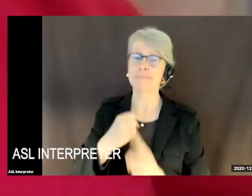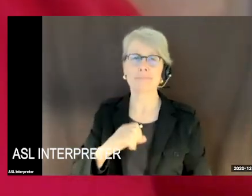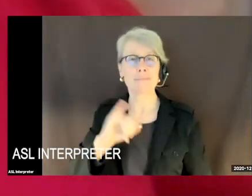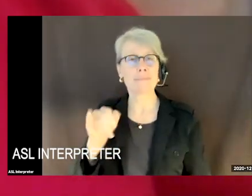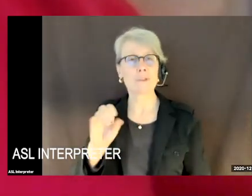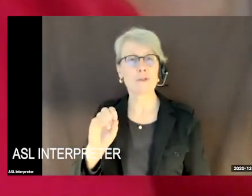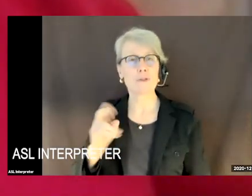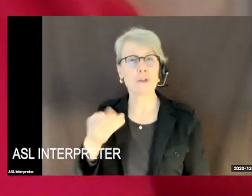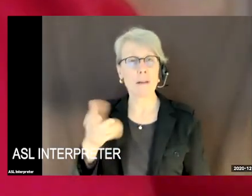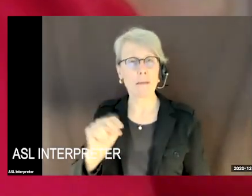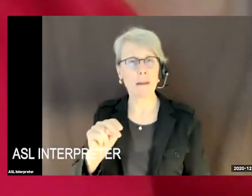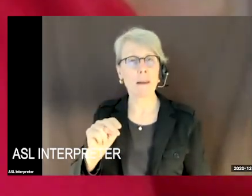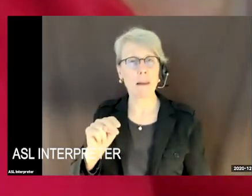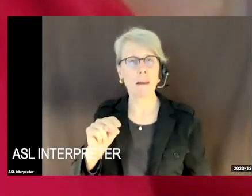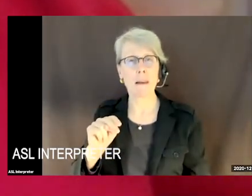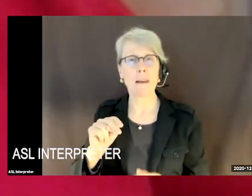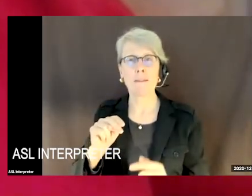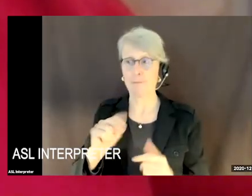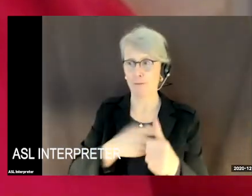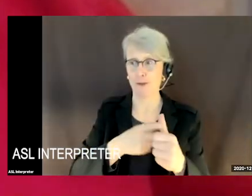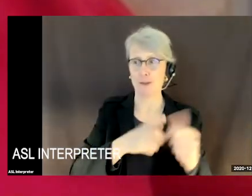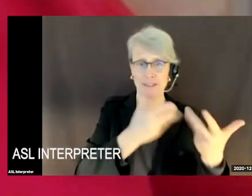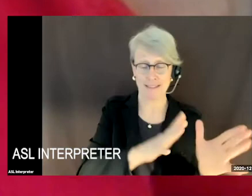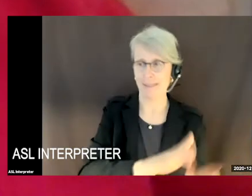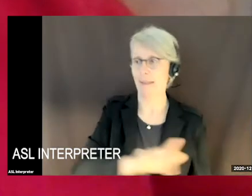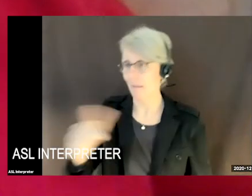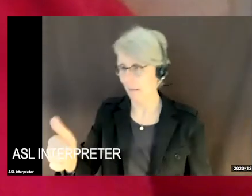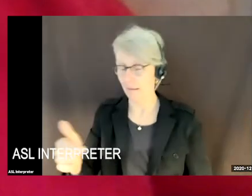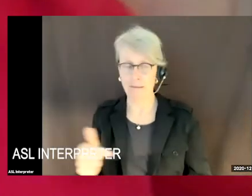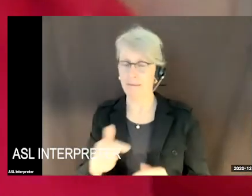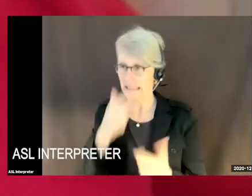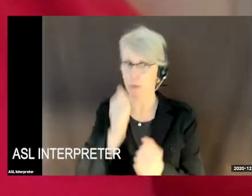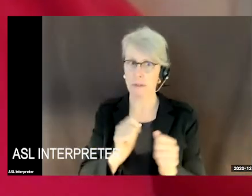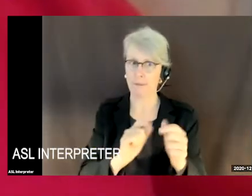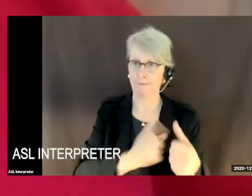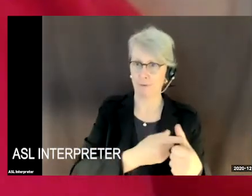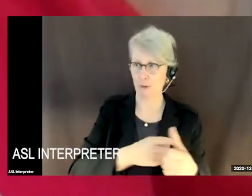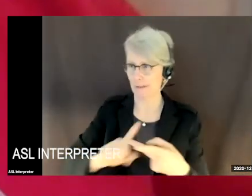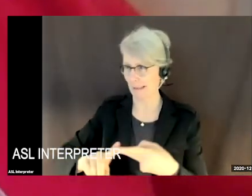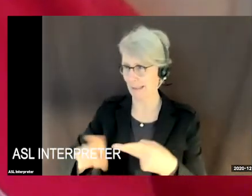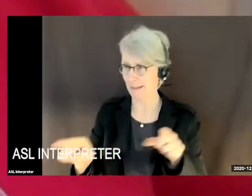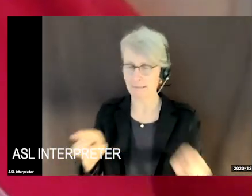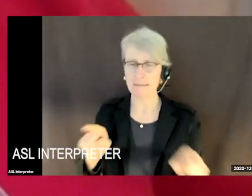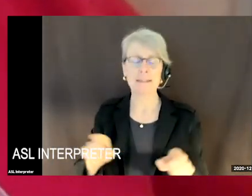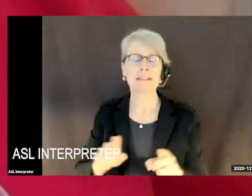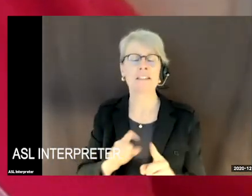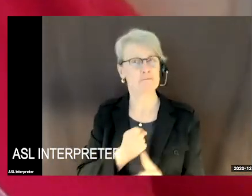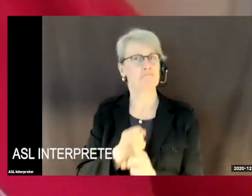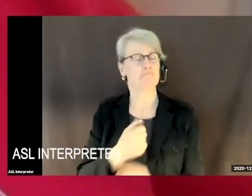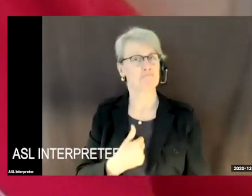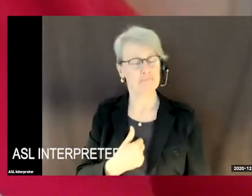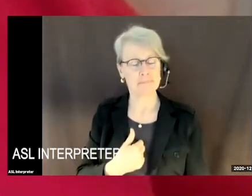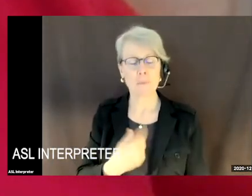that Jonathan's presentation came right before yours, Adam. And one thing that I wanted